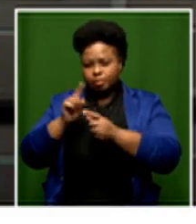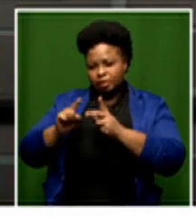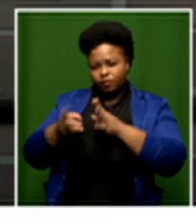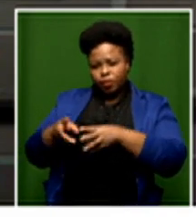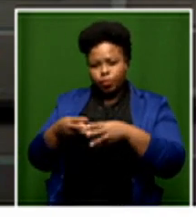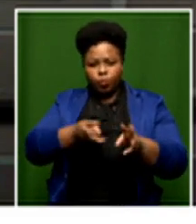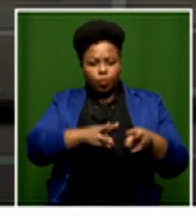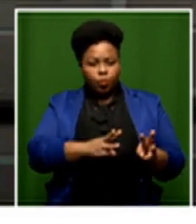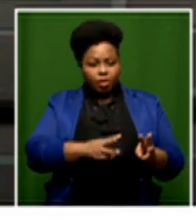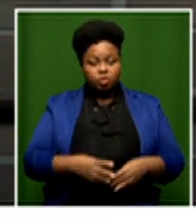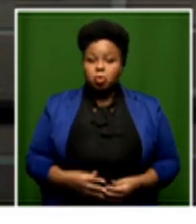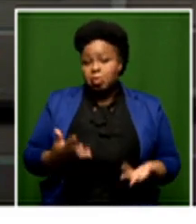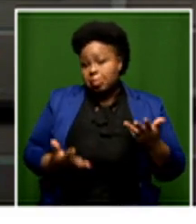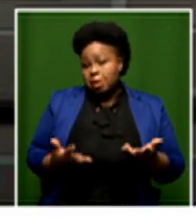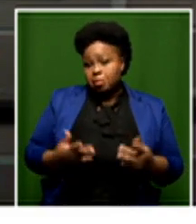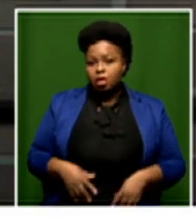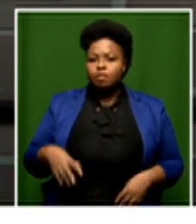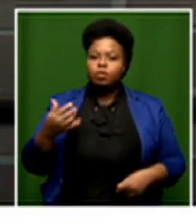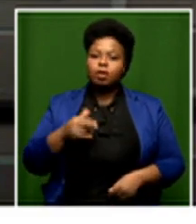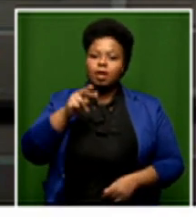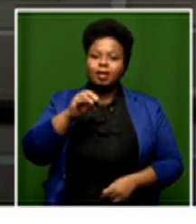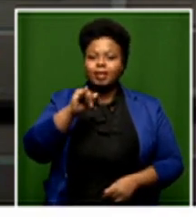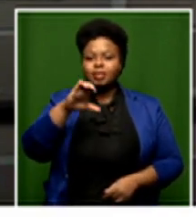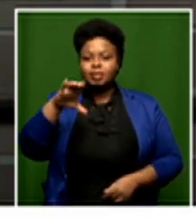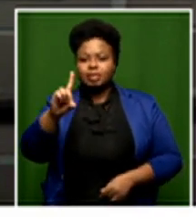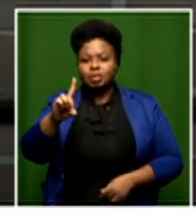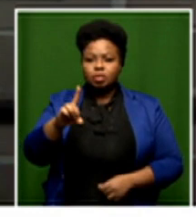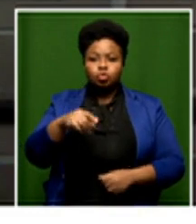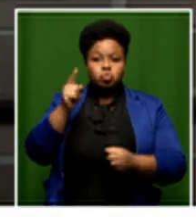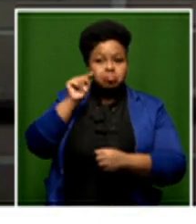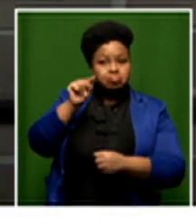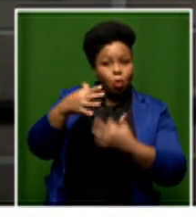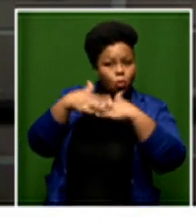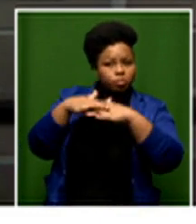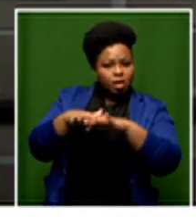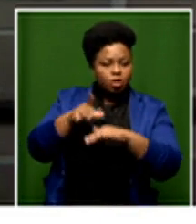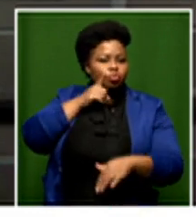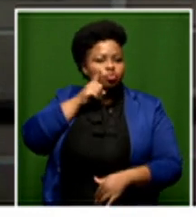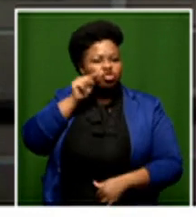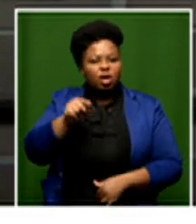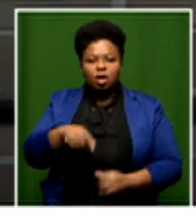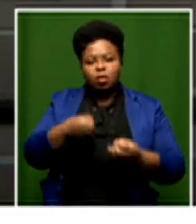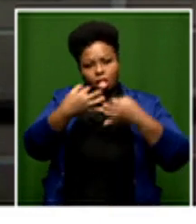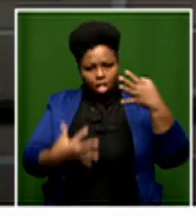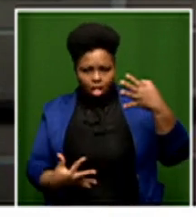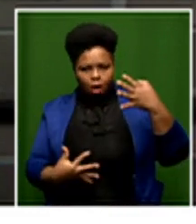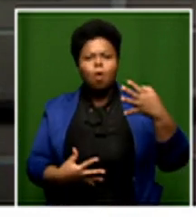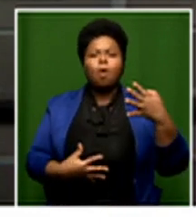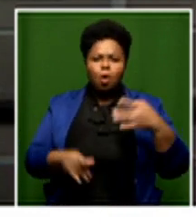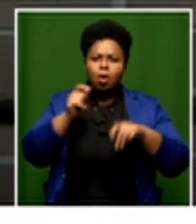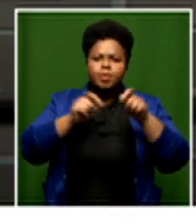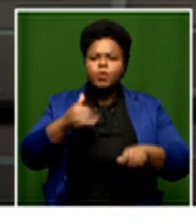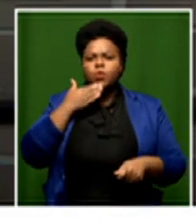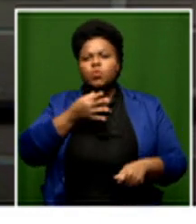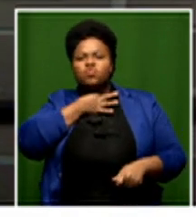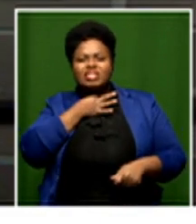taken, and if one goes to the National Institute for Communicable Diseases, the NICD website, the full list can be seen, or at the Department